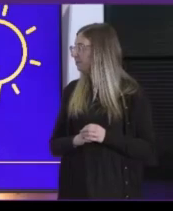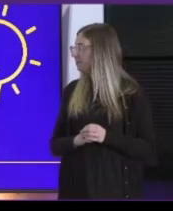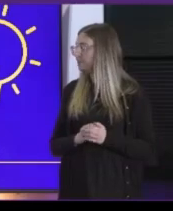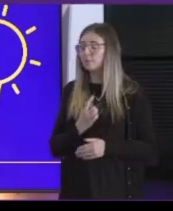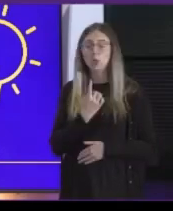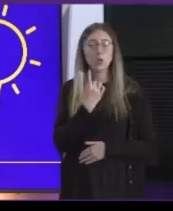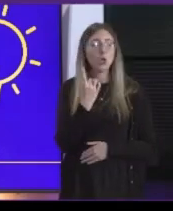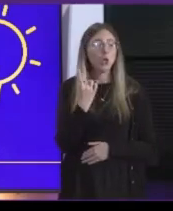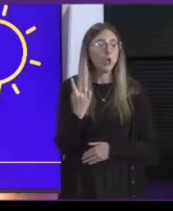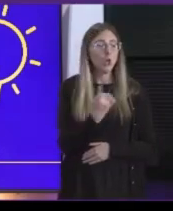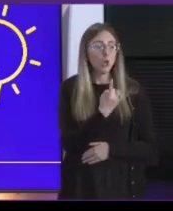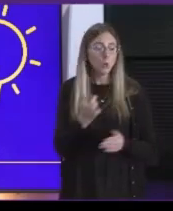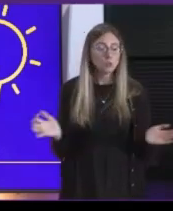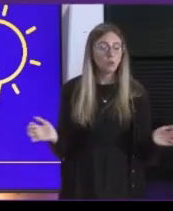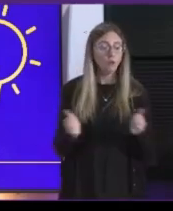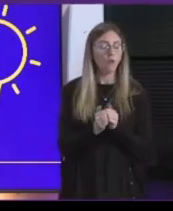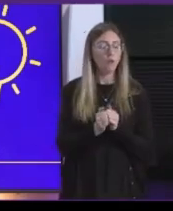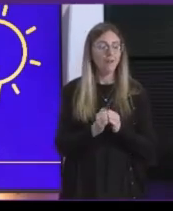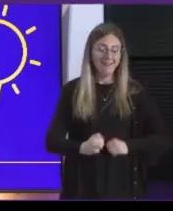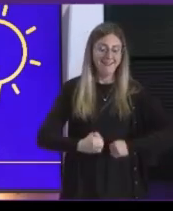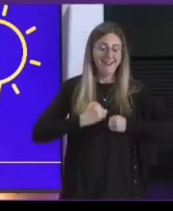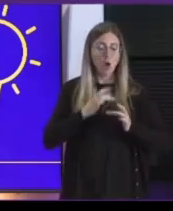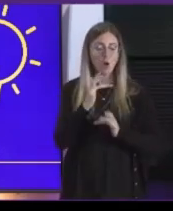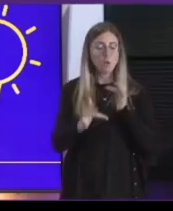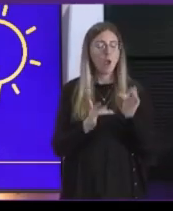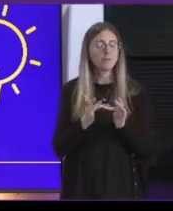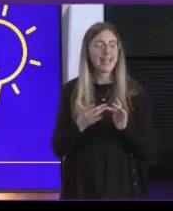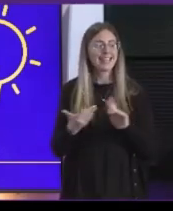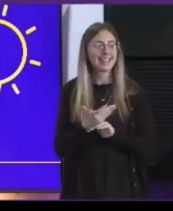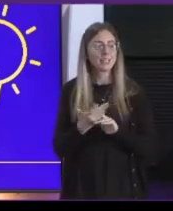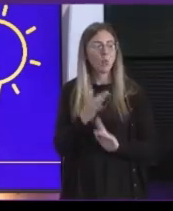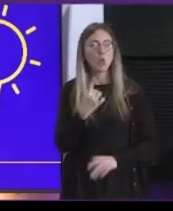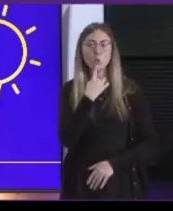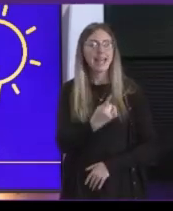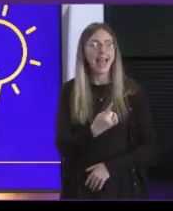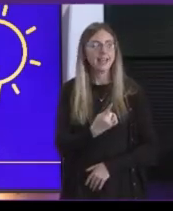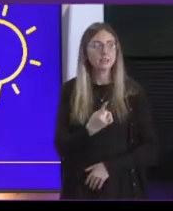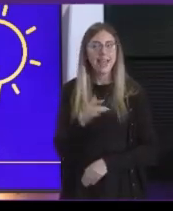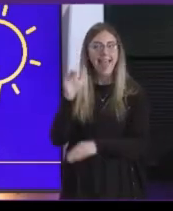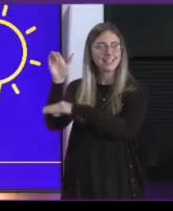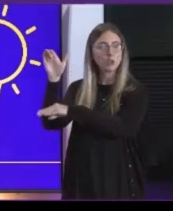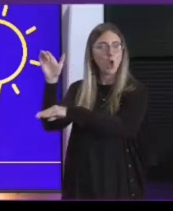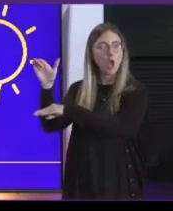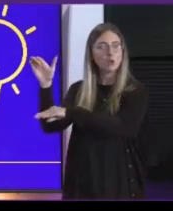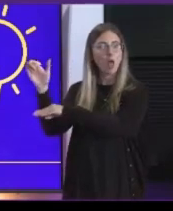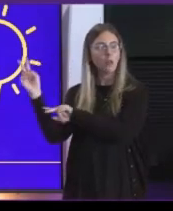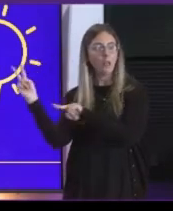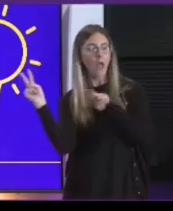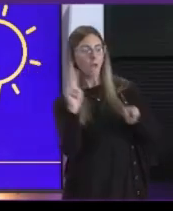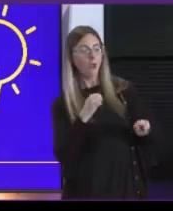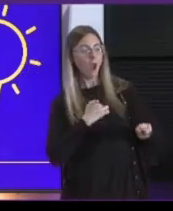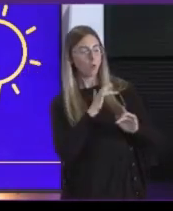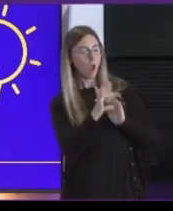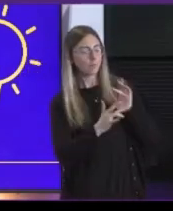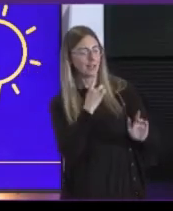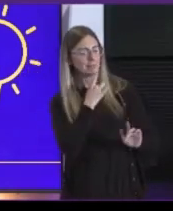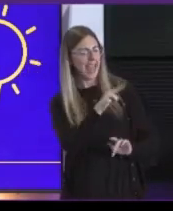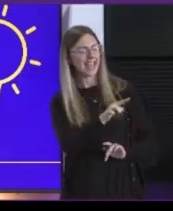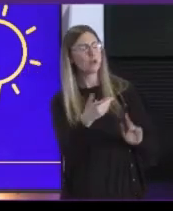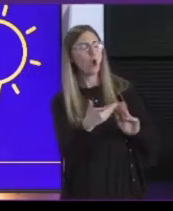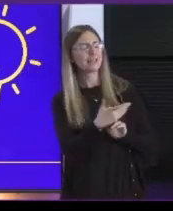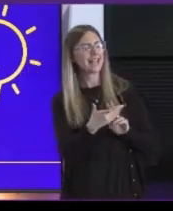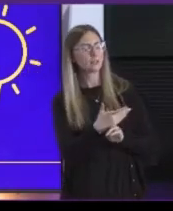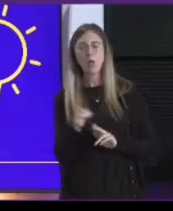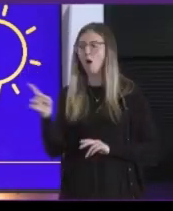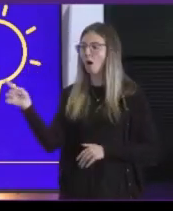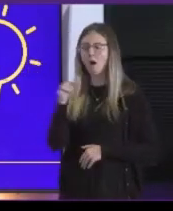who is certifying that our websites are accessible? Is it a third party? Can you do it internally? And how do